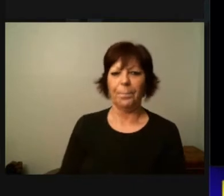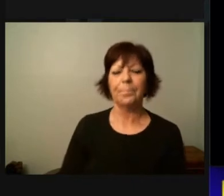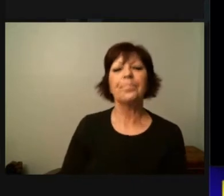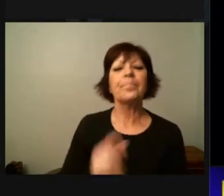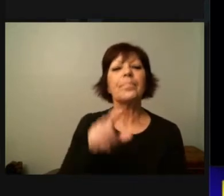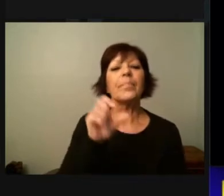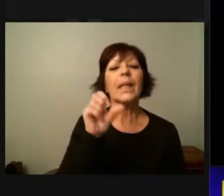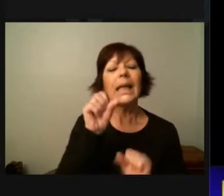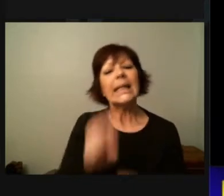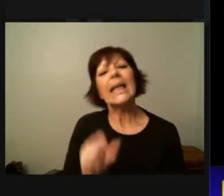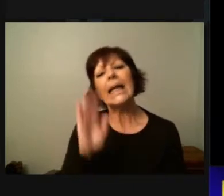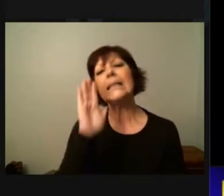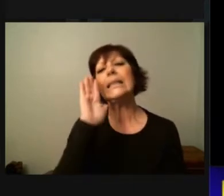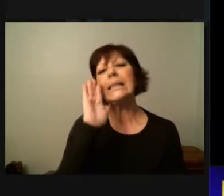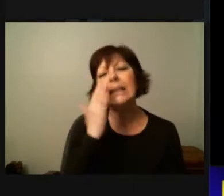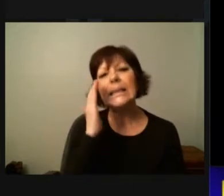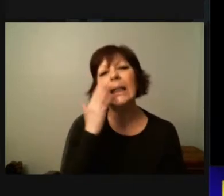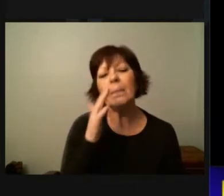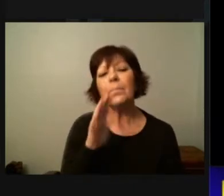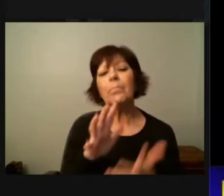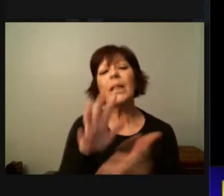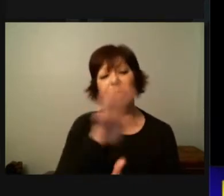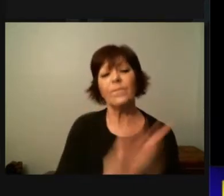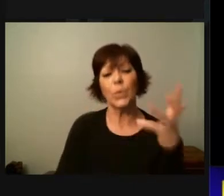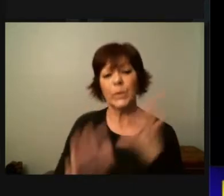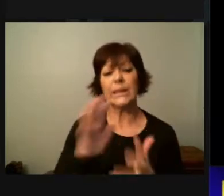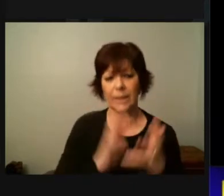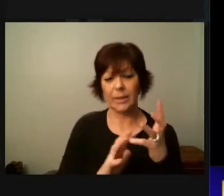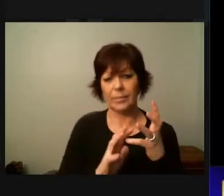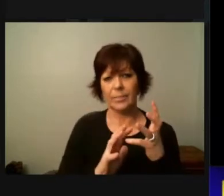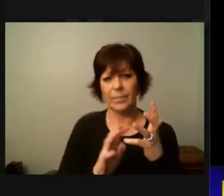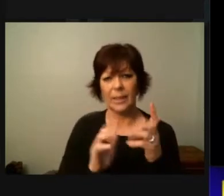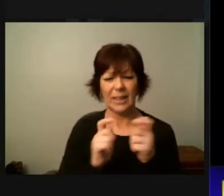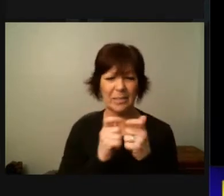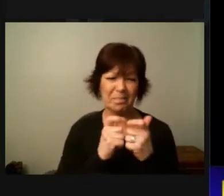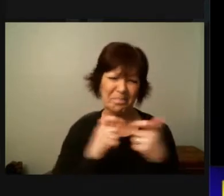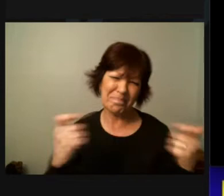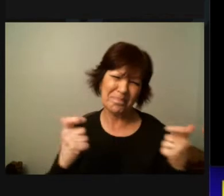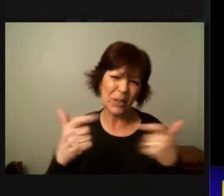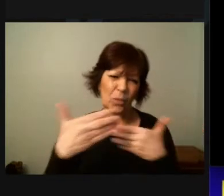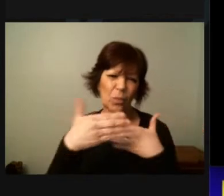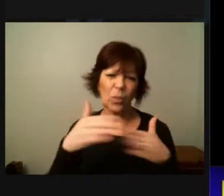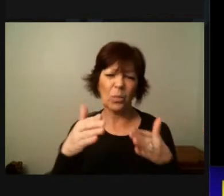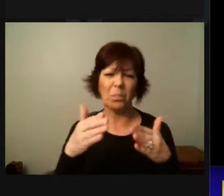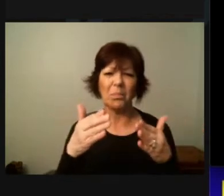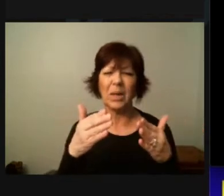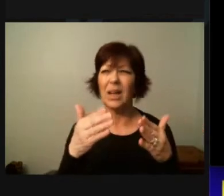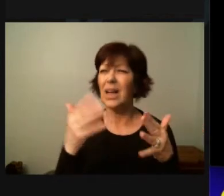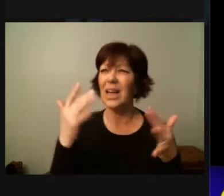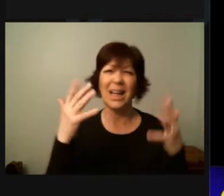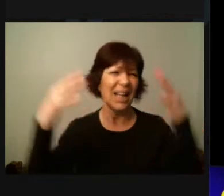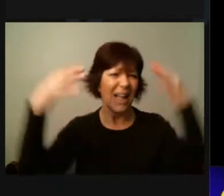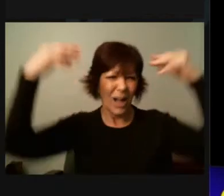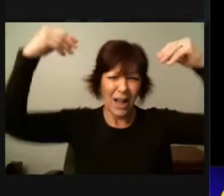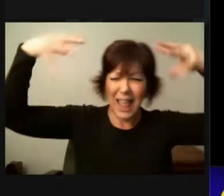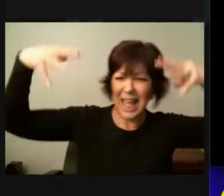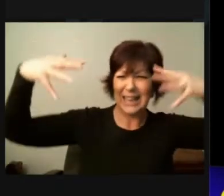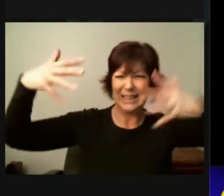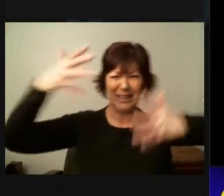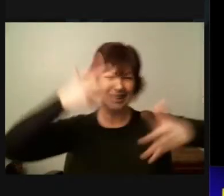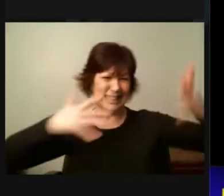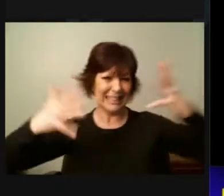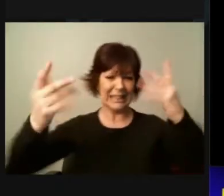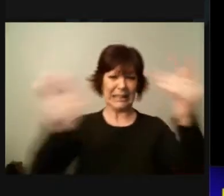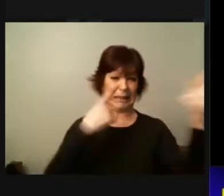can seem very confusing. You're in a big room with a ton of sensory overload coming at